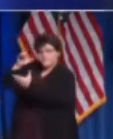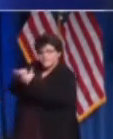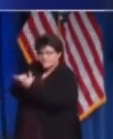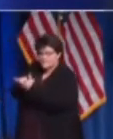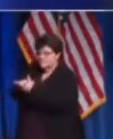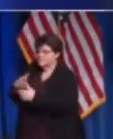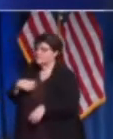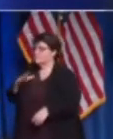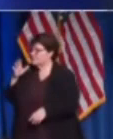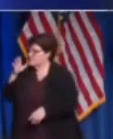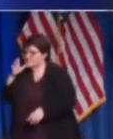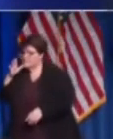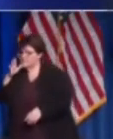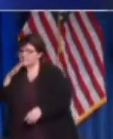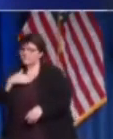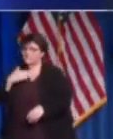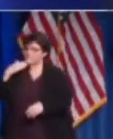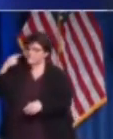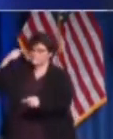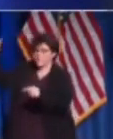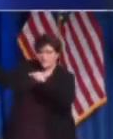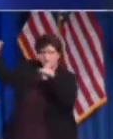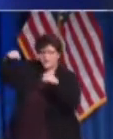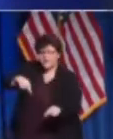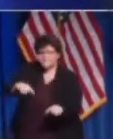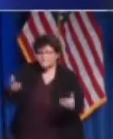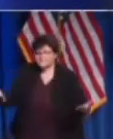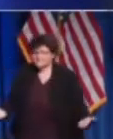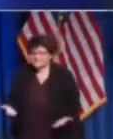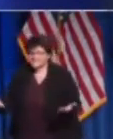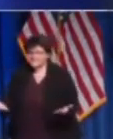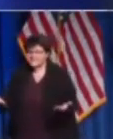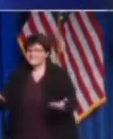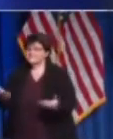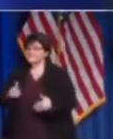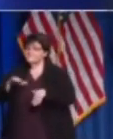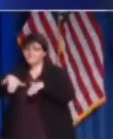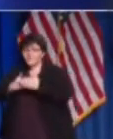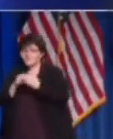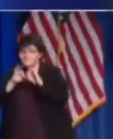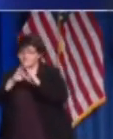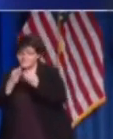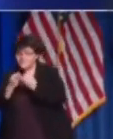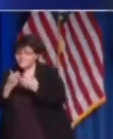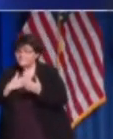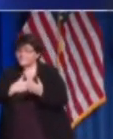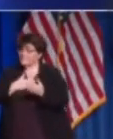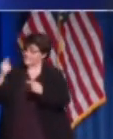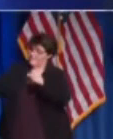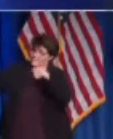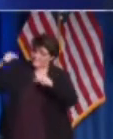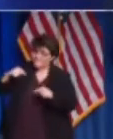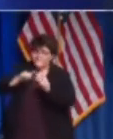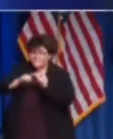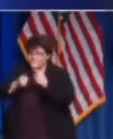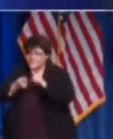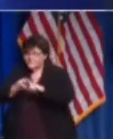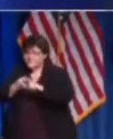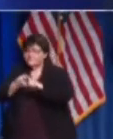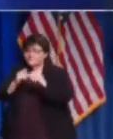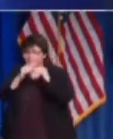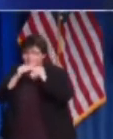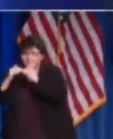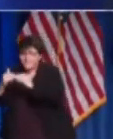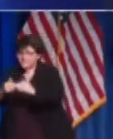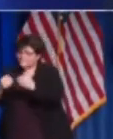for making the trip. And all of my other family who are here and friends who have supported me throughout my